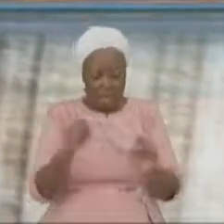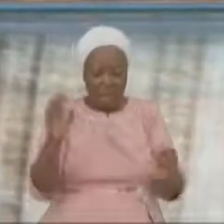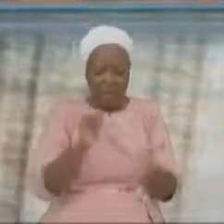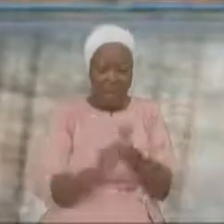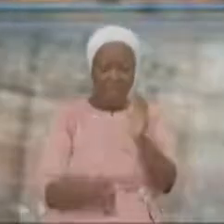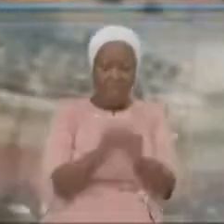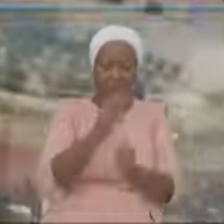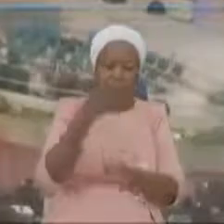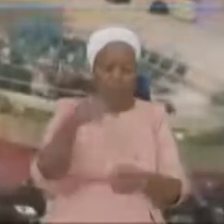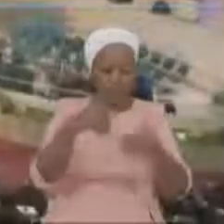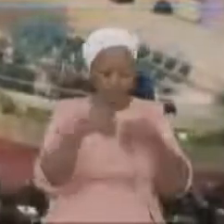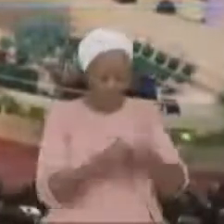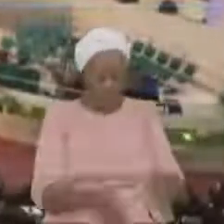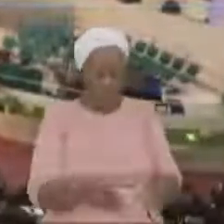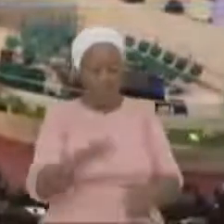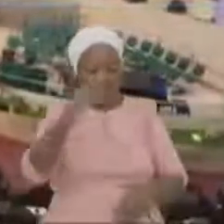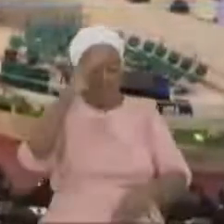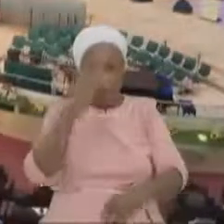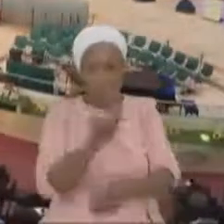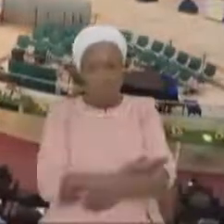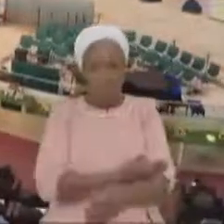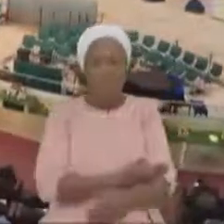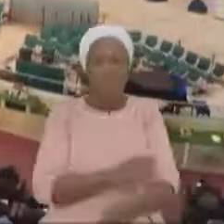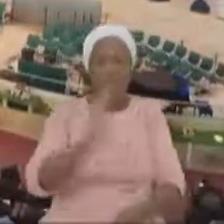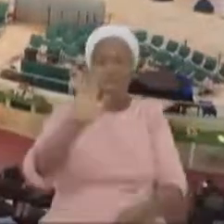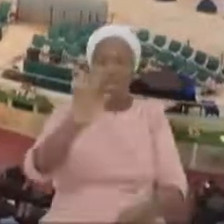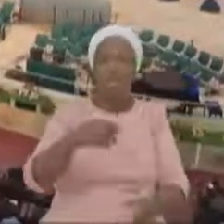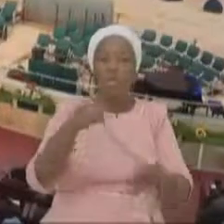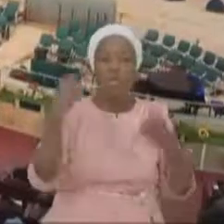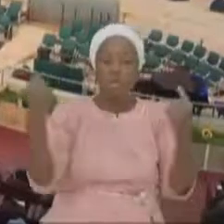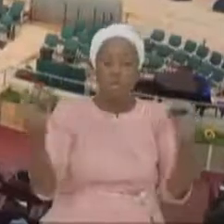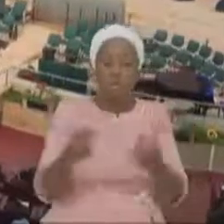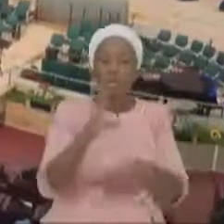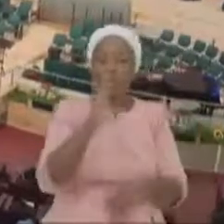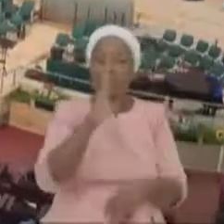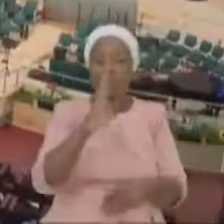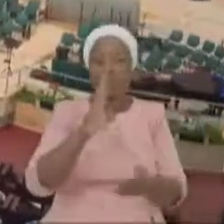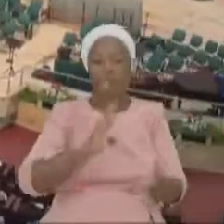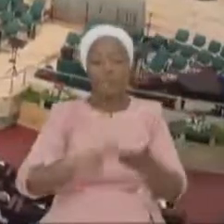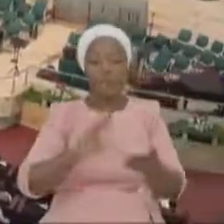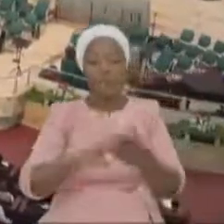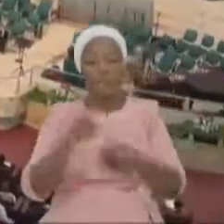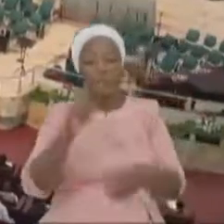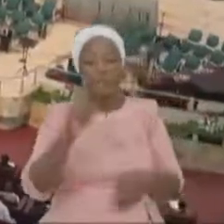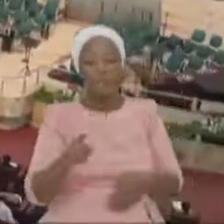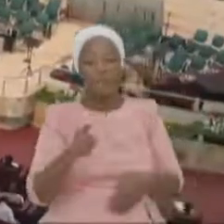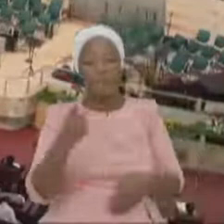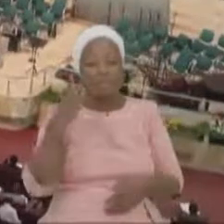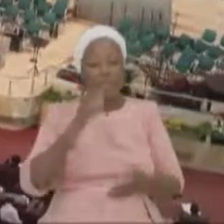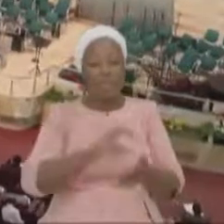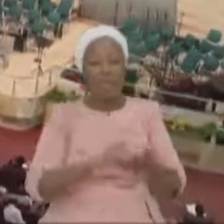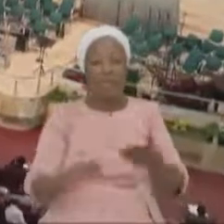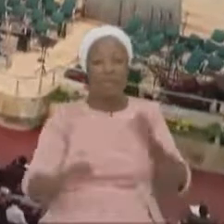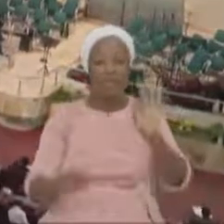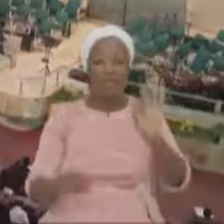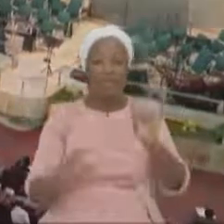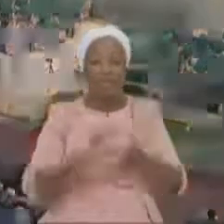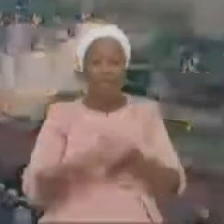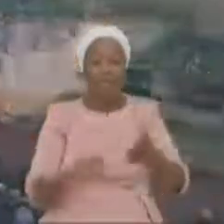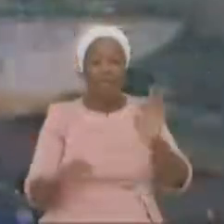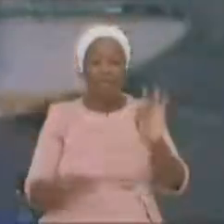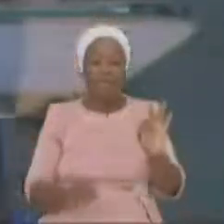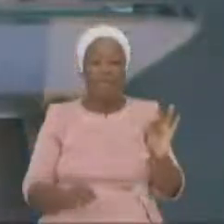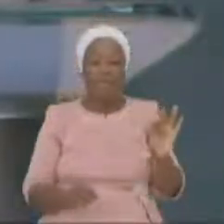was lost. Son, thy sins be forgiven thee. Look at verse 9 there, verse